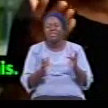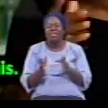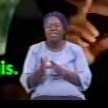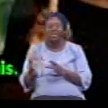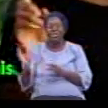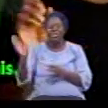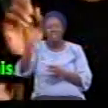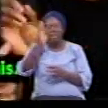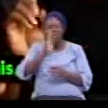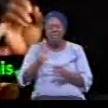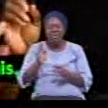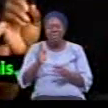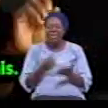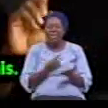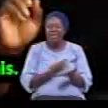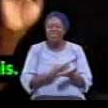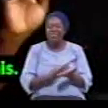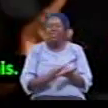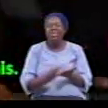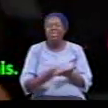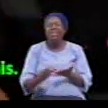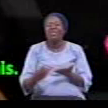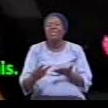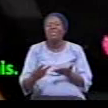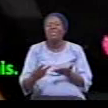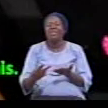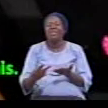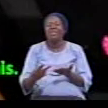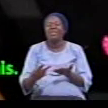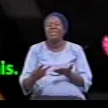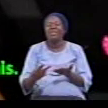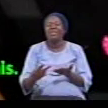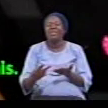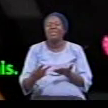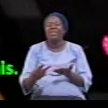through. Jesus never fails.